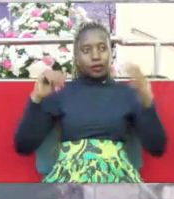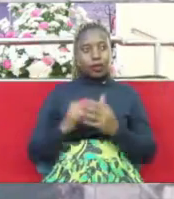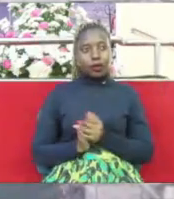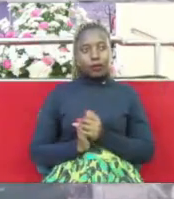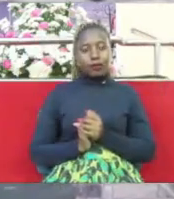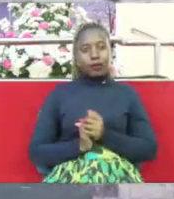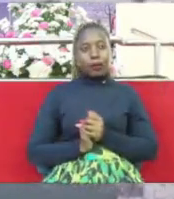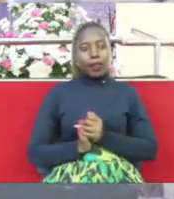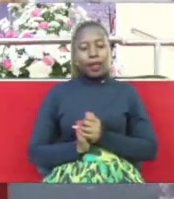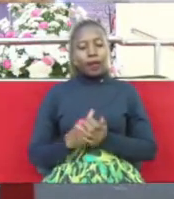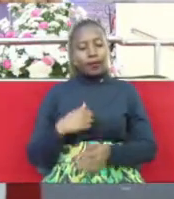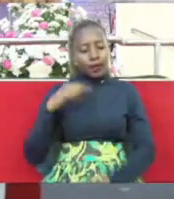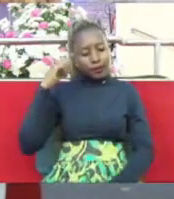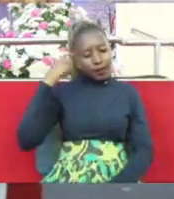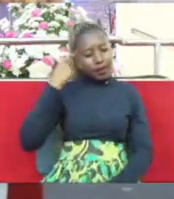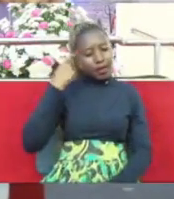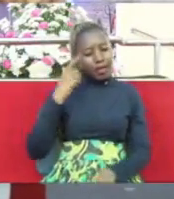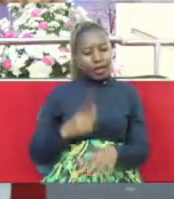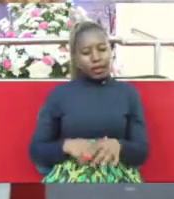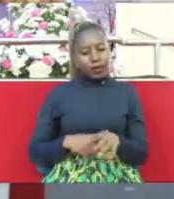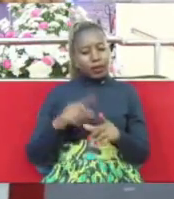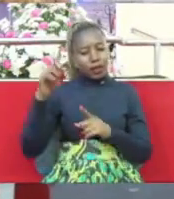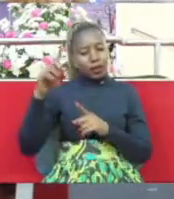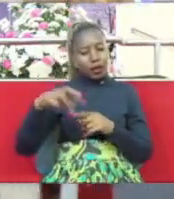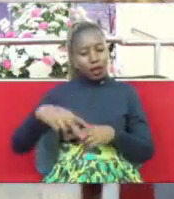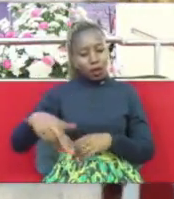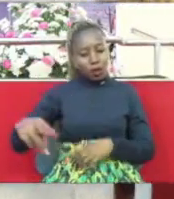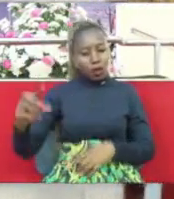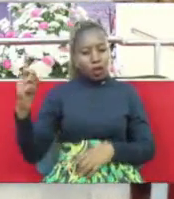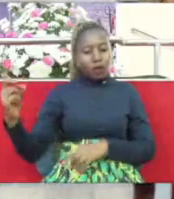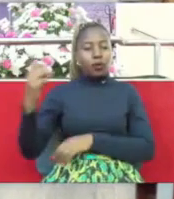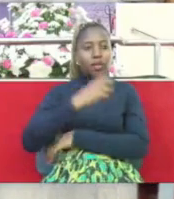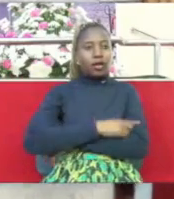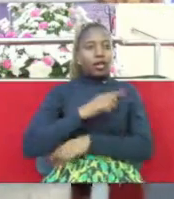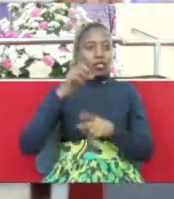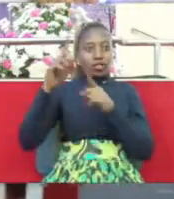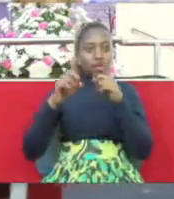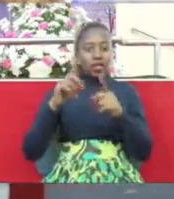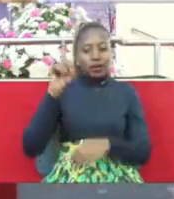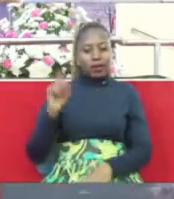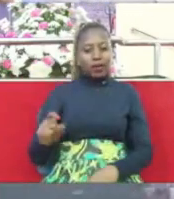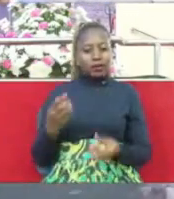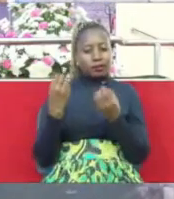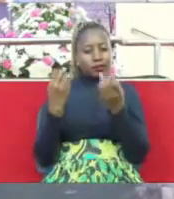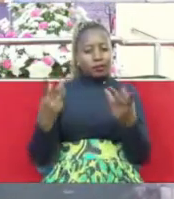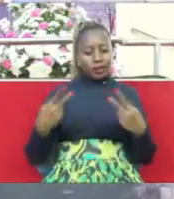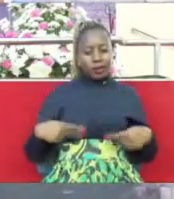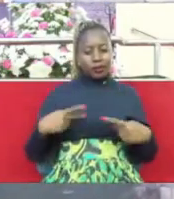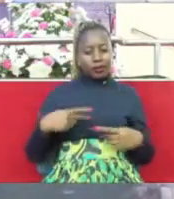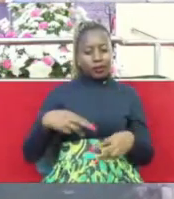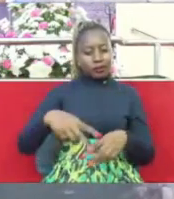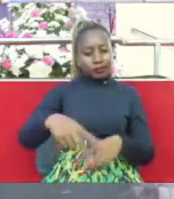to think that as they walked that one day's journey they must have been walking in a crowd. Natafakari kwamba wakati walikuwa wanaondoka kwa hiyo safari siku